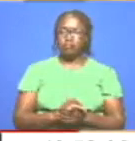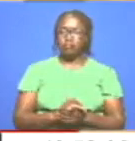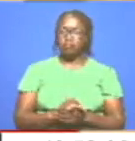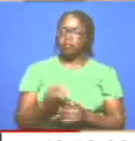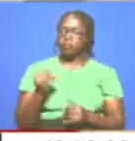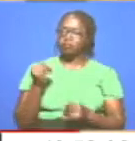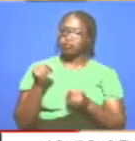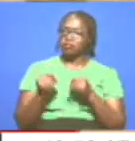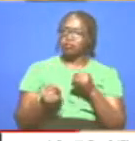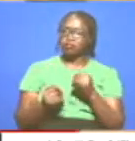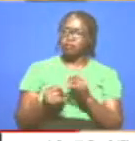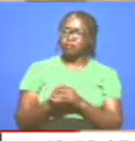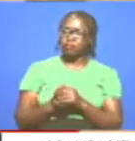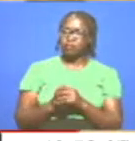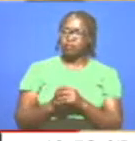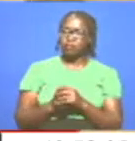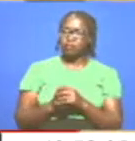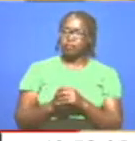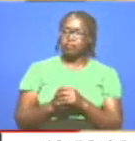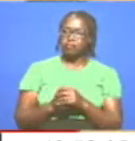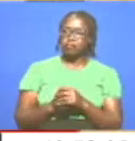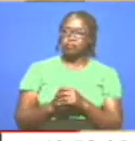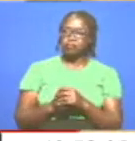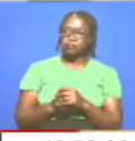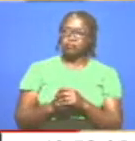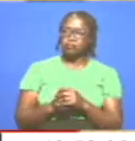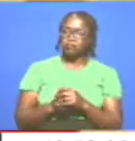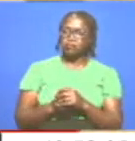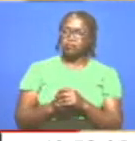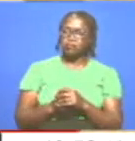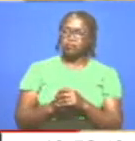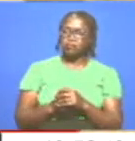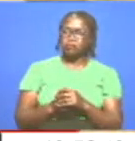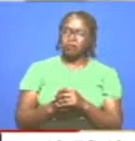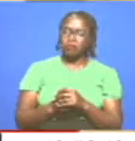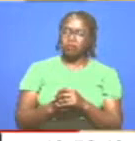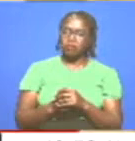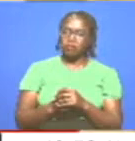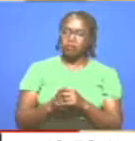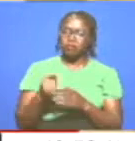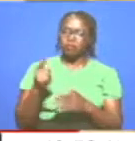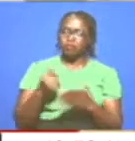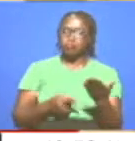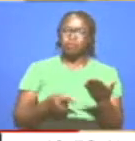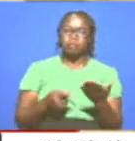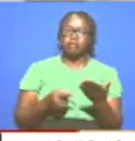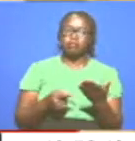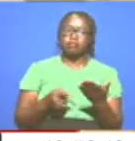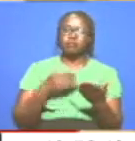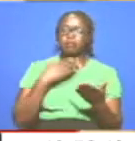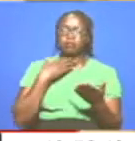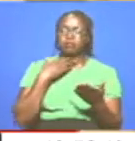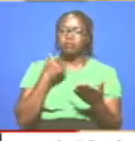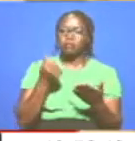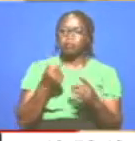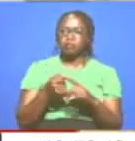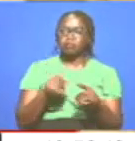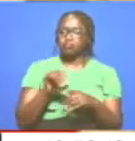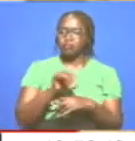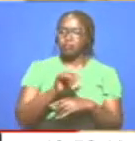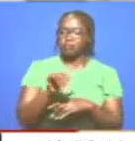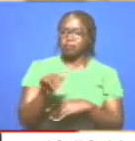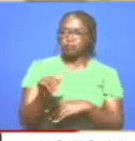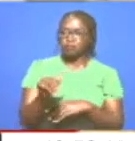like, you know, Kennedy, for you to for you first. What is it that you would like from those who are in